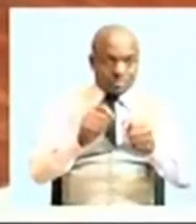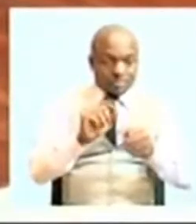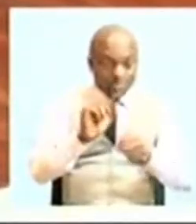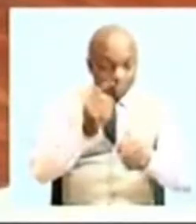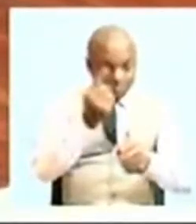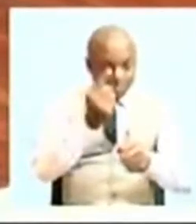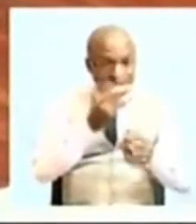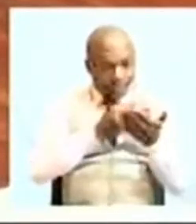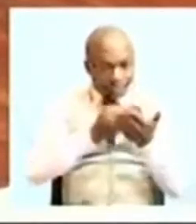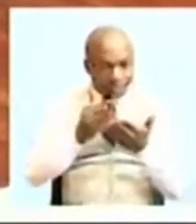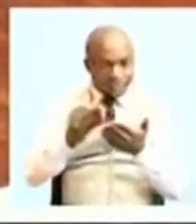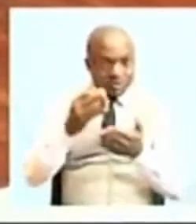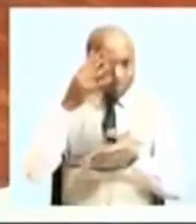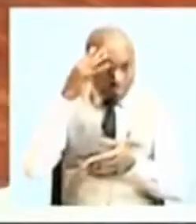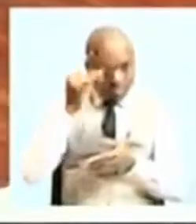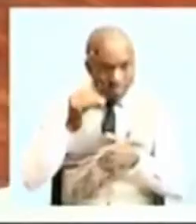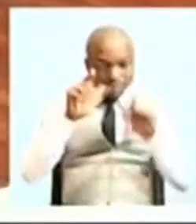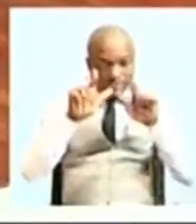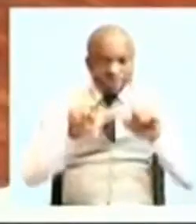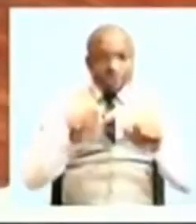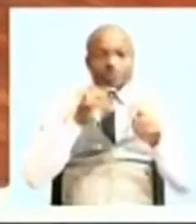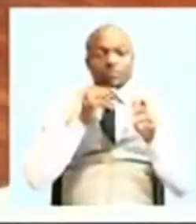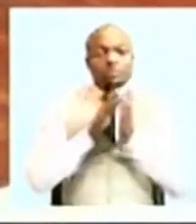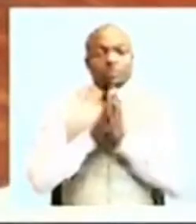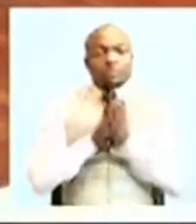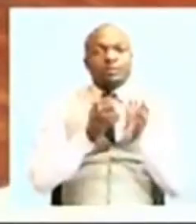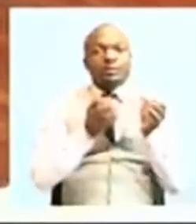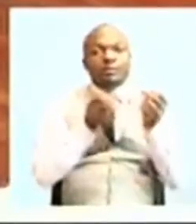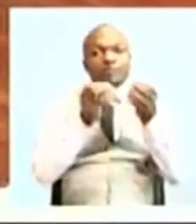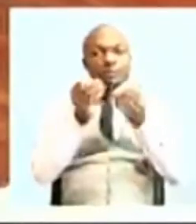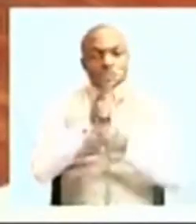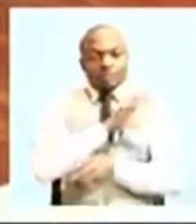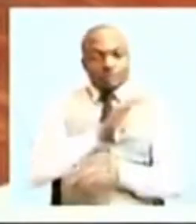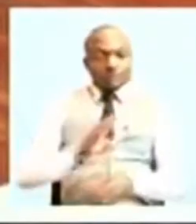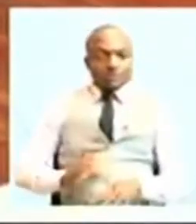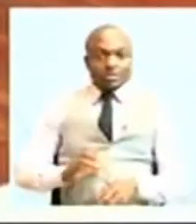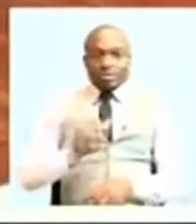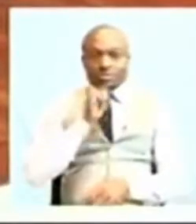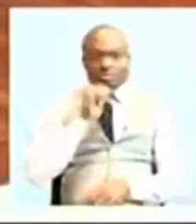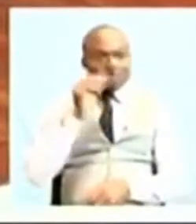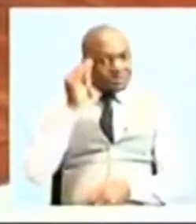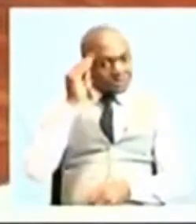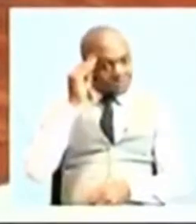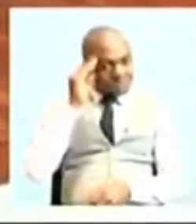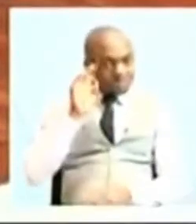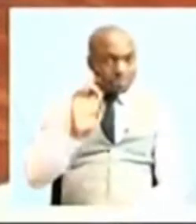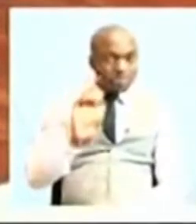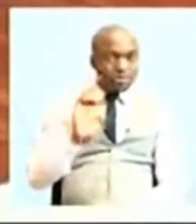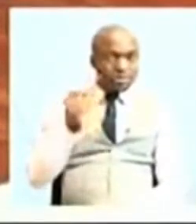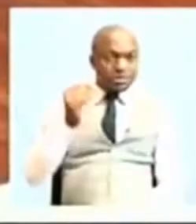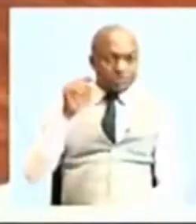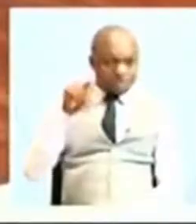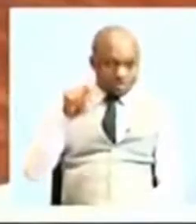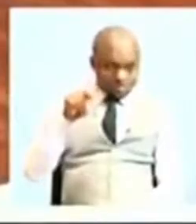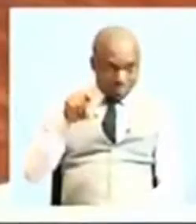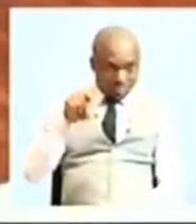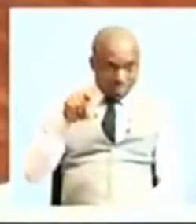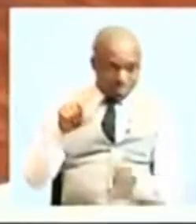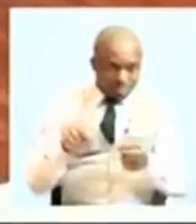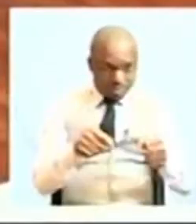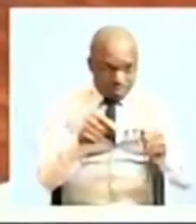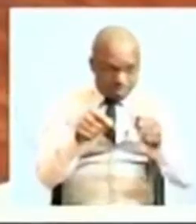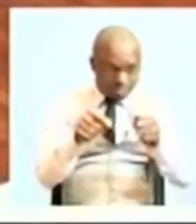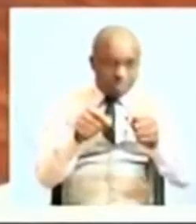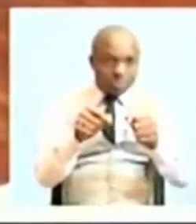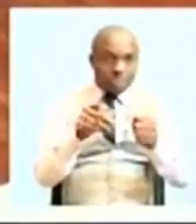low responsiveness, largely because many bidders lacked adequate familiarity with the EGP platform, resulting in